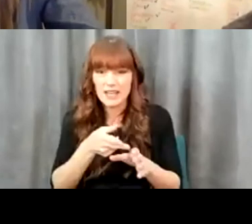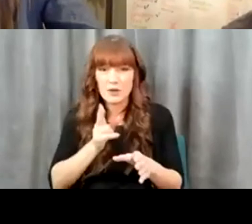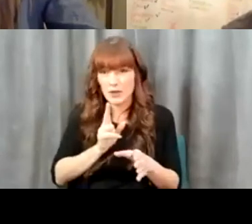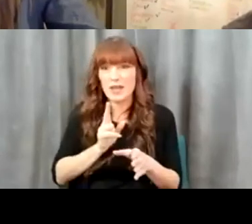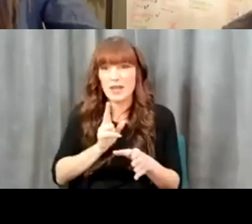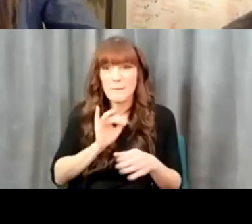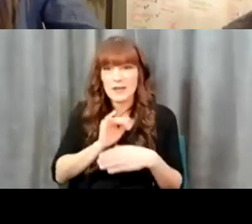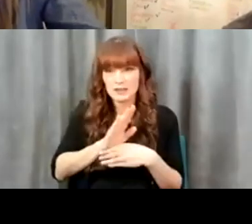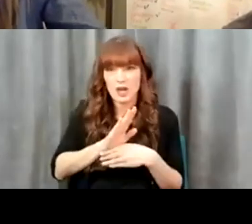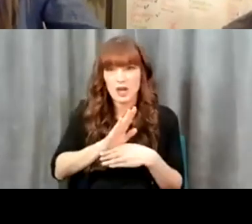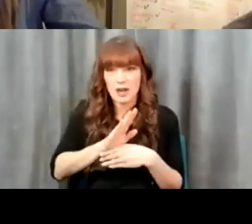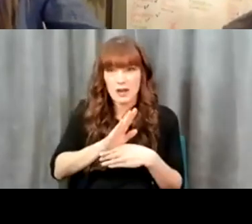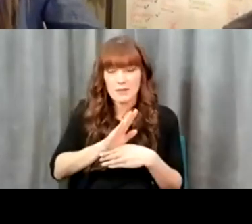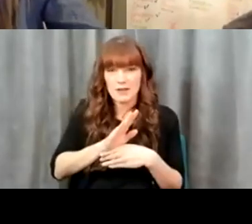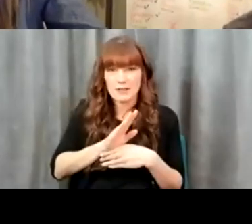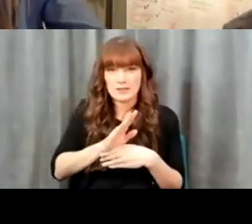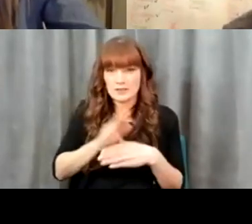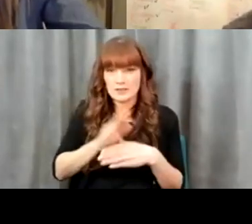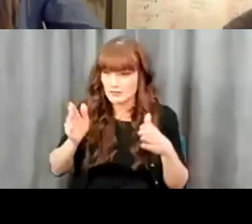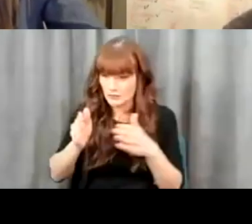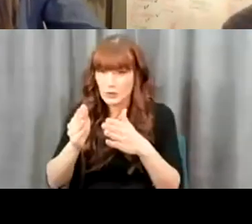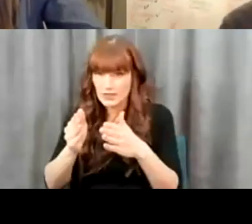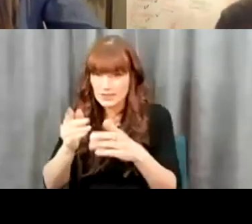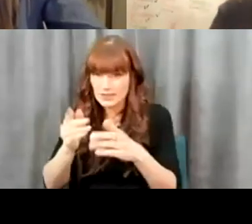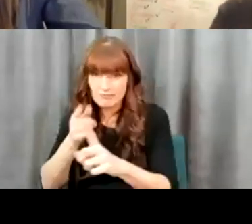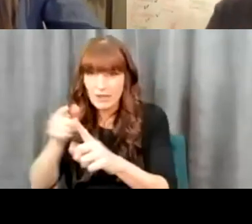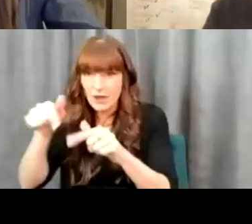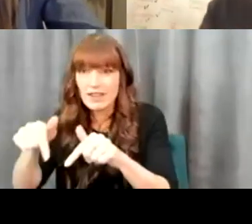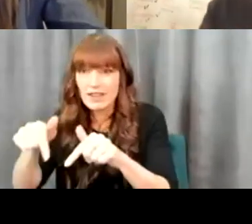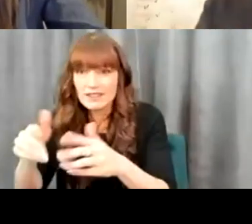because I quit my job, because it makes me feel like